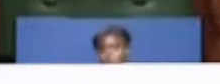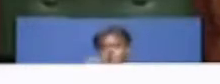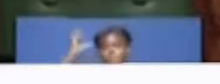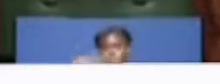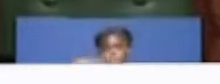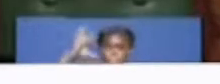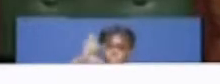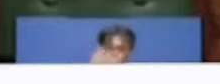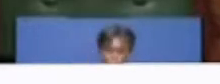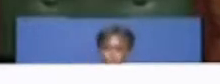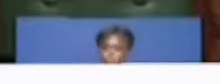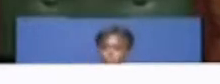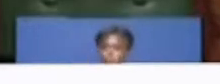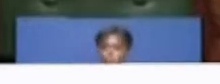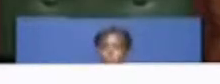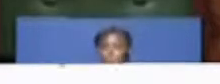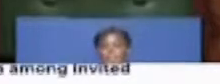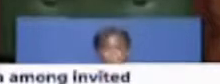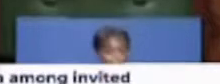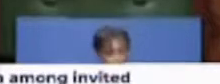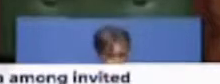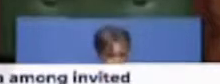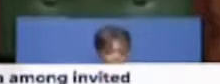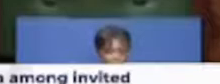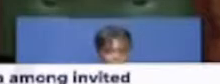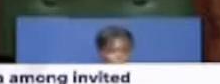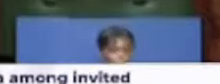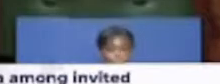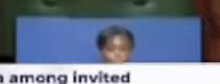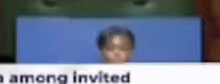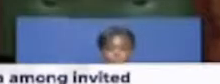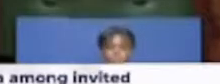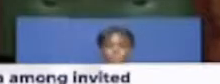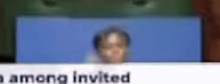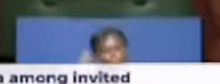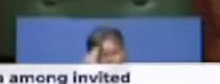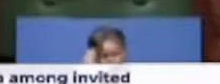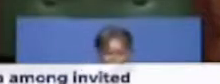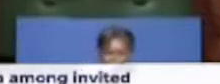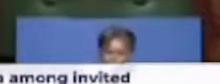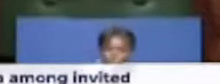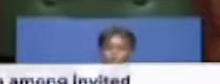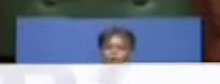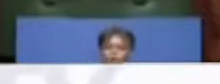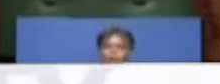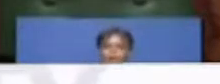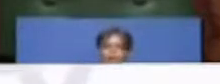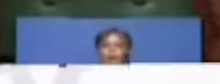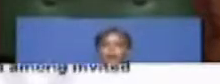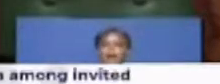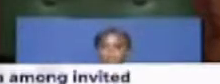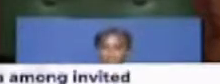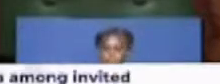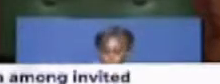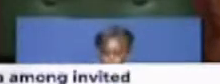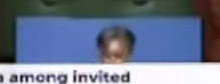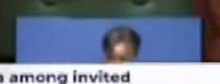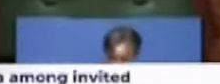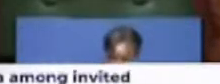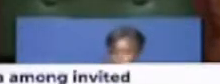grid. This has led to improved learning outcomes and enhanced utilization of